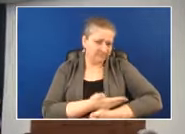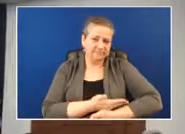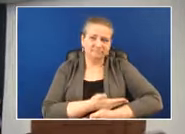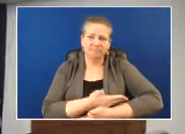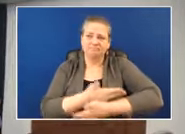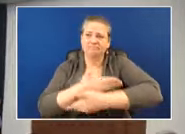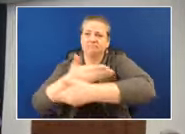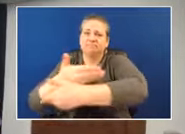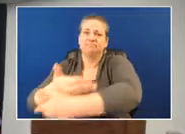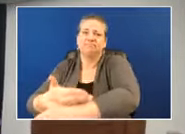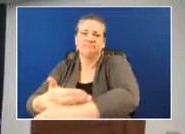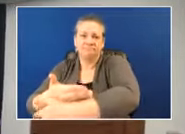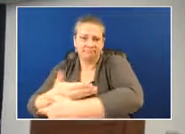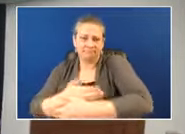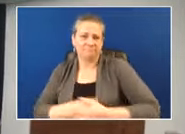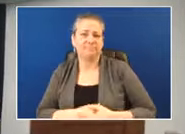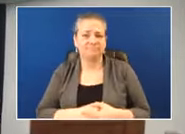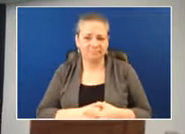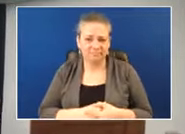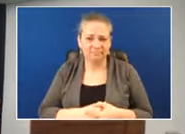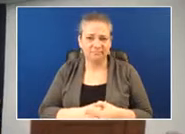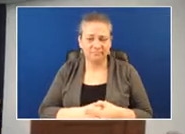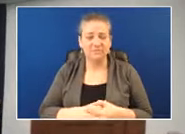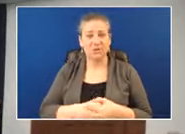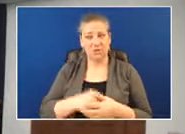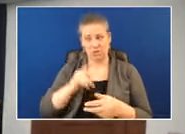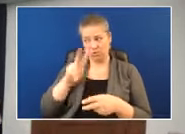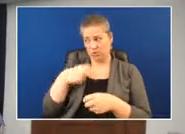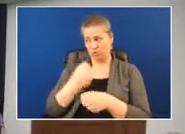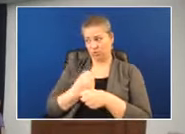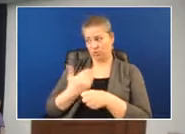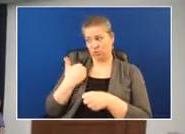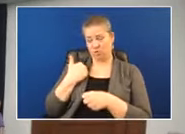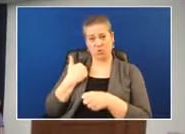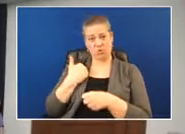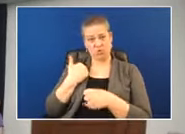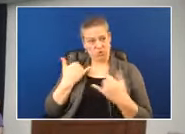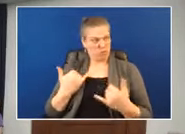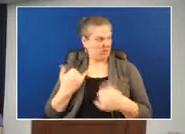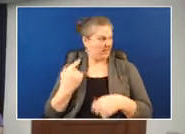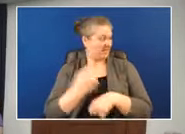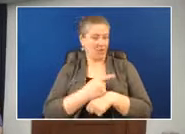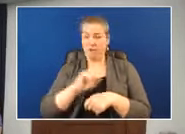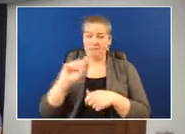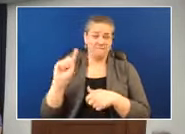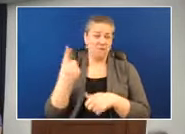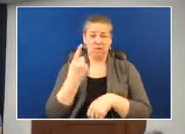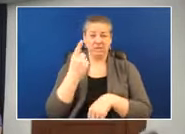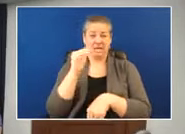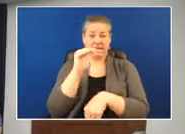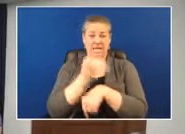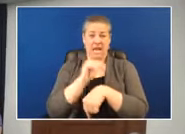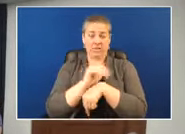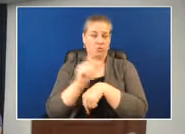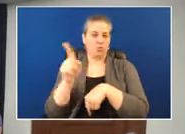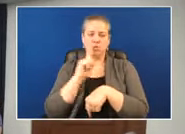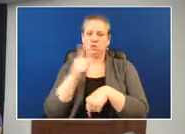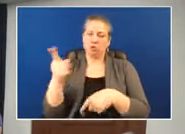2 years ago today was the first night in 3 years that I hadn't slept with her on my chest.